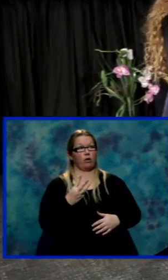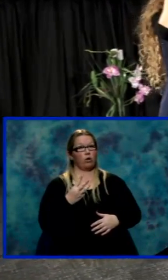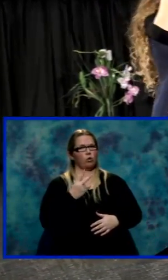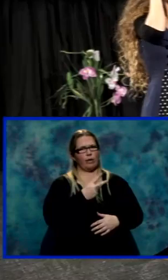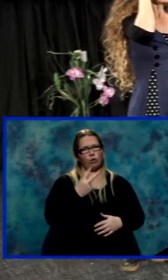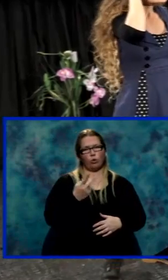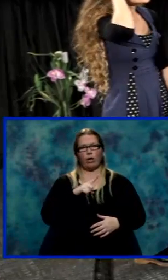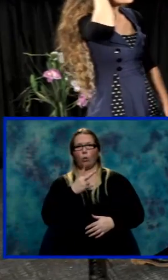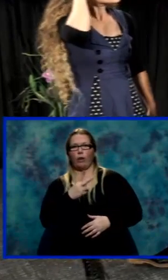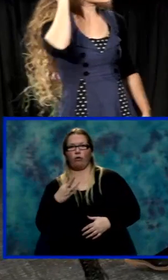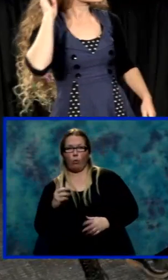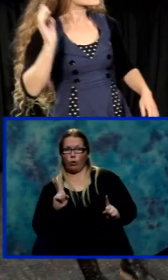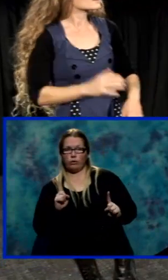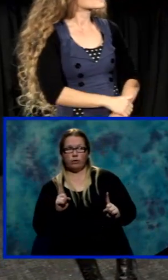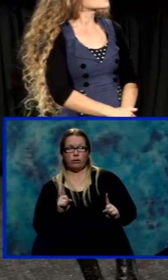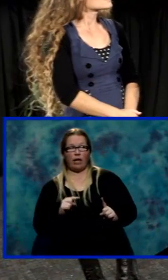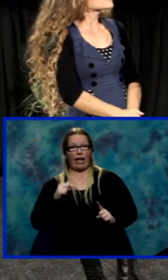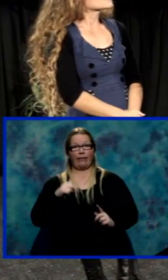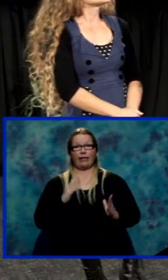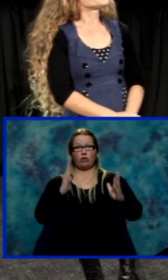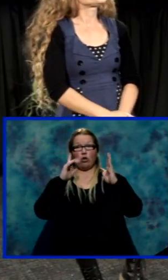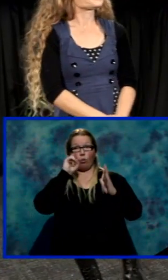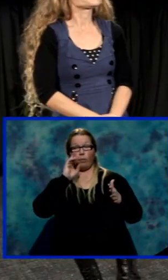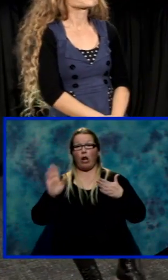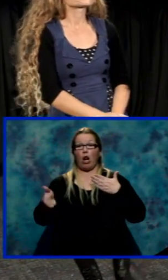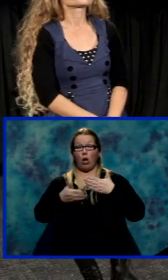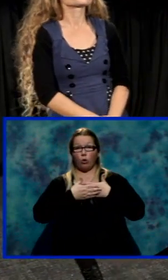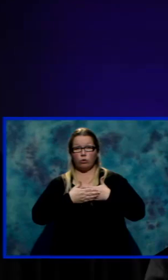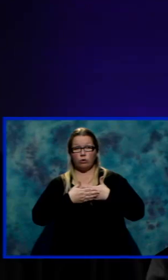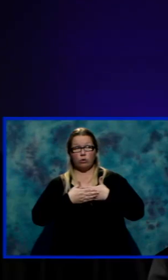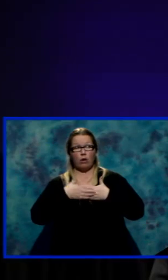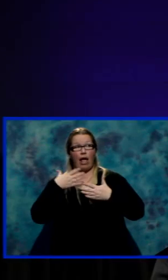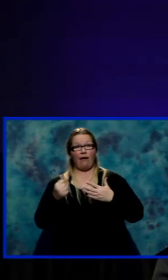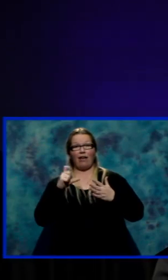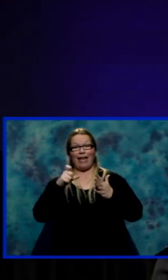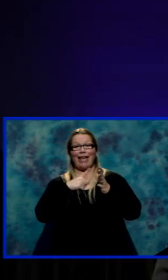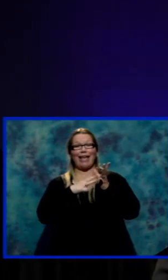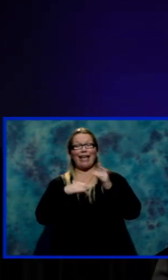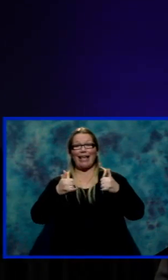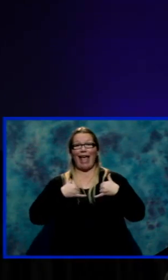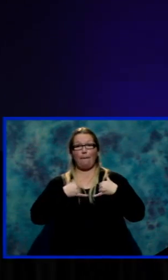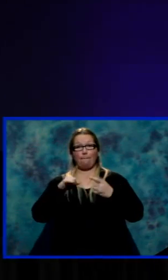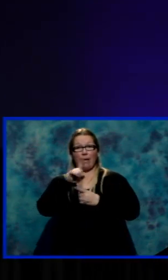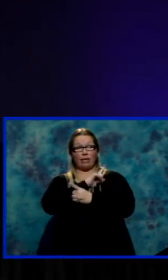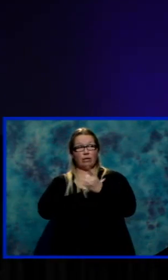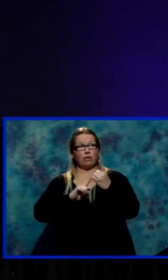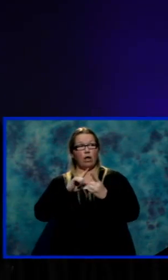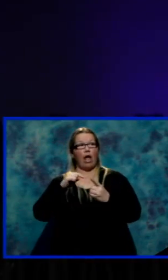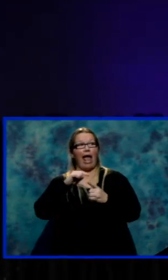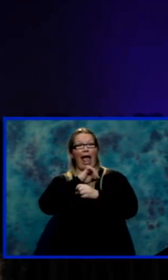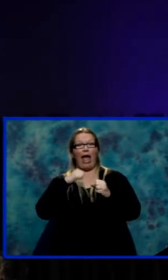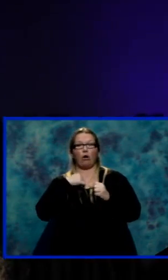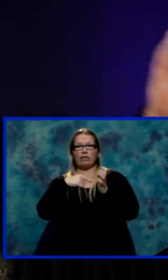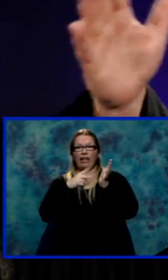22 and 23? Camping. This church will be closed. We've got a camp meeting. We're bringing all our television viewers